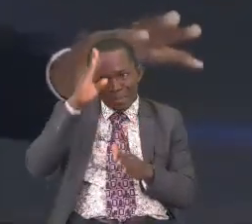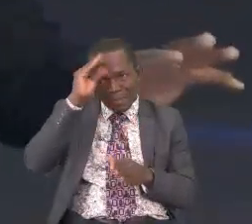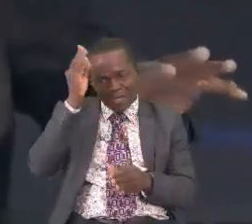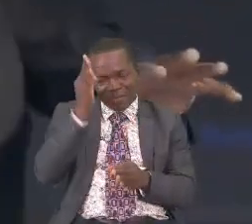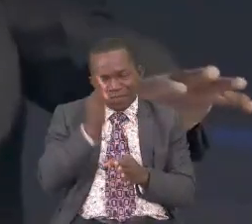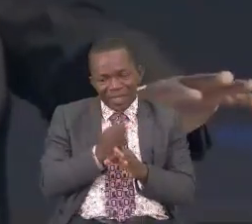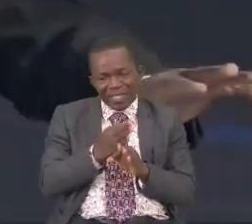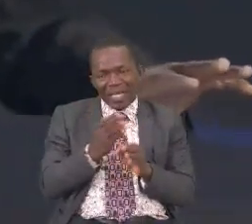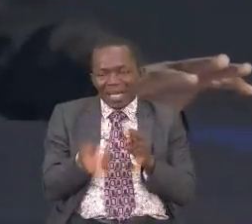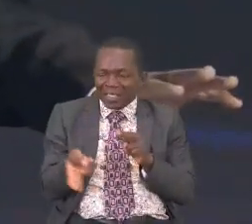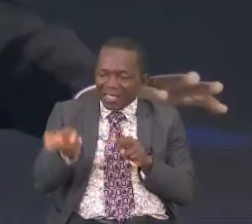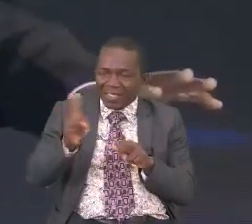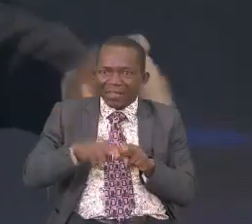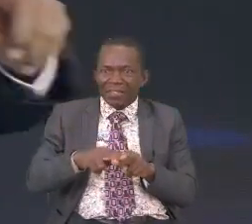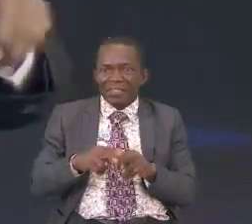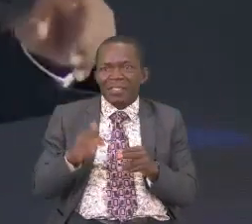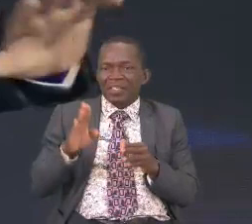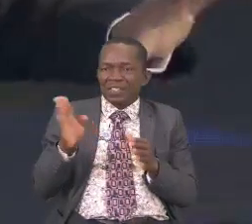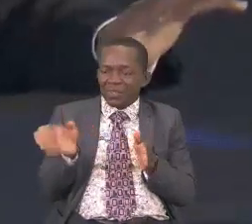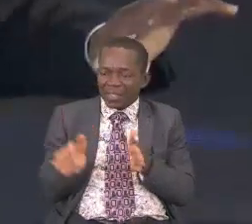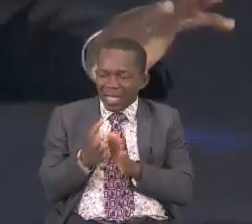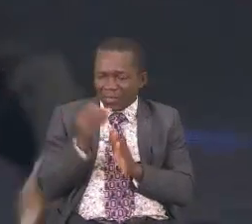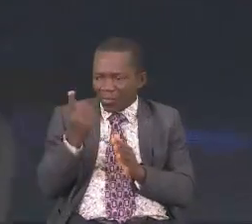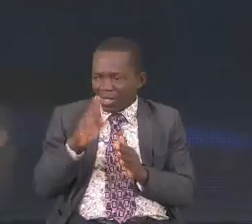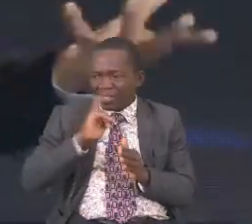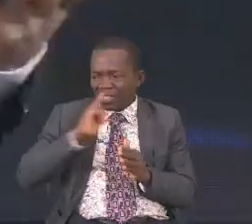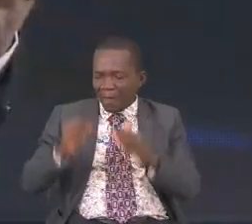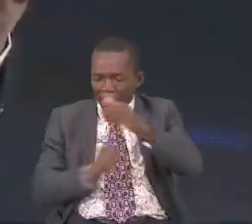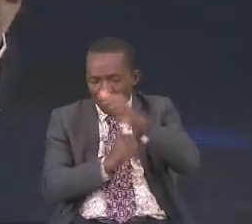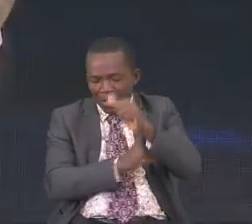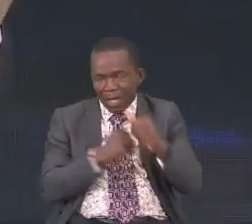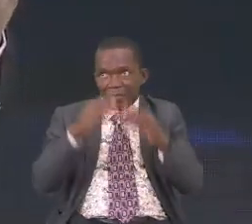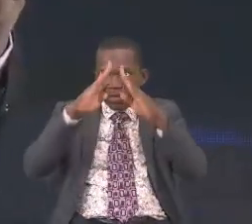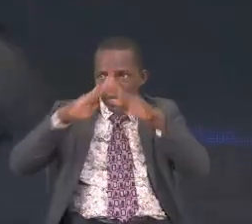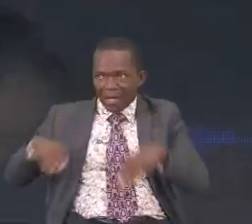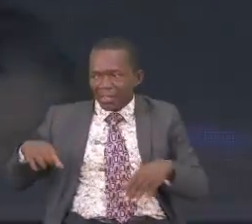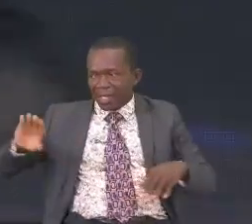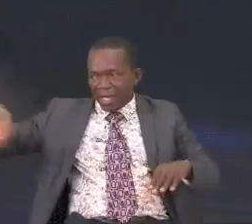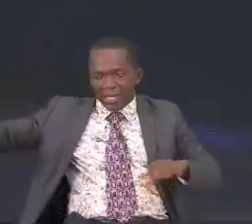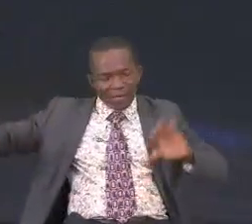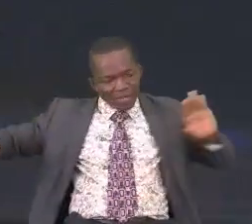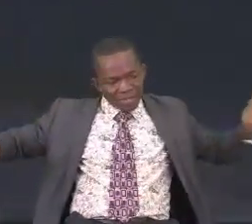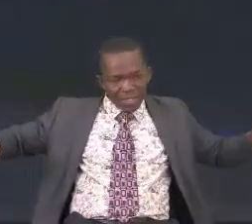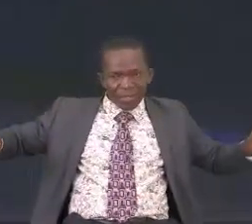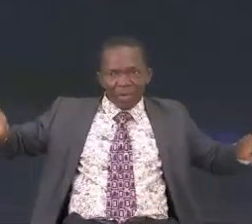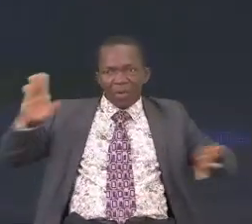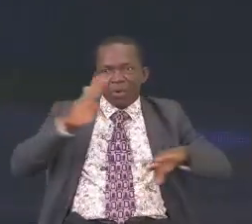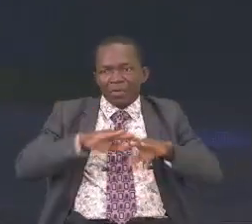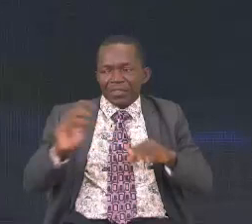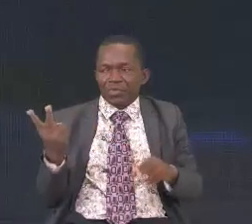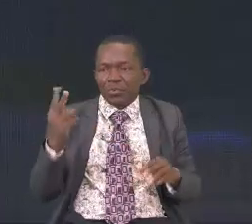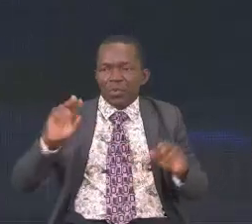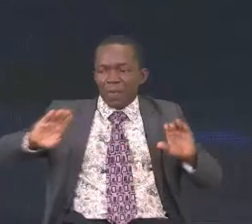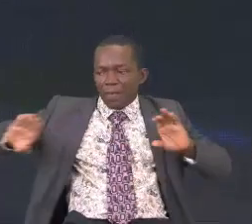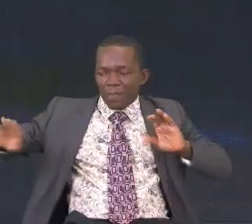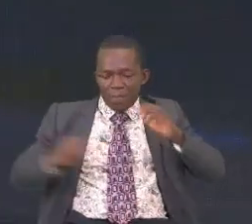can you just show me where the poles are and he showed him and then he brought his hands on those things he was silent